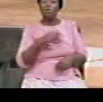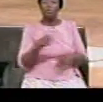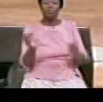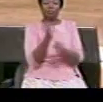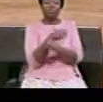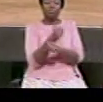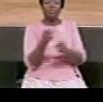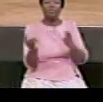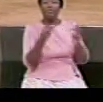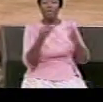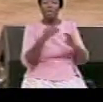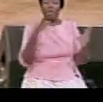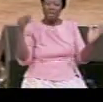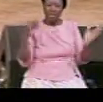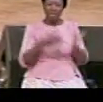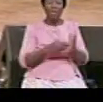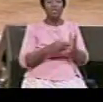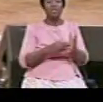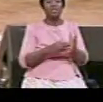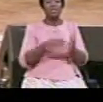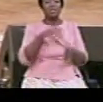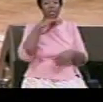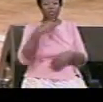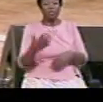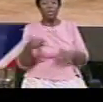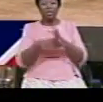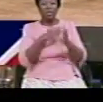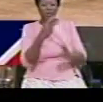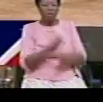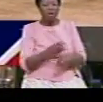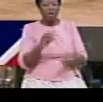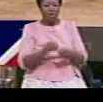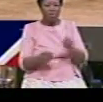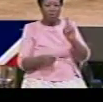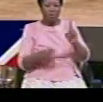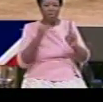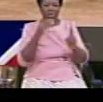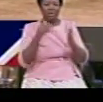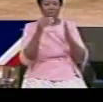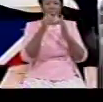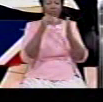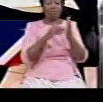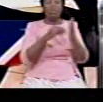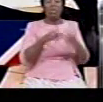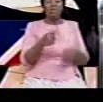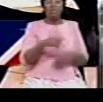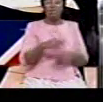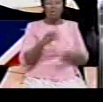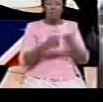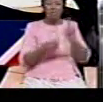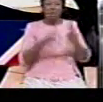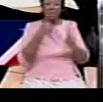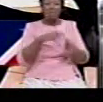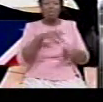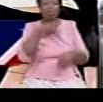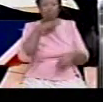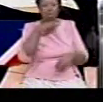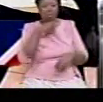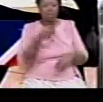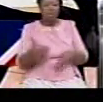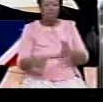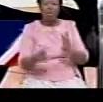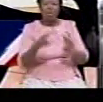what meaning. Look at number one there. Number one is the corrupted way of wanderers in